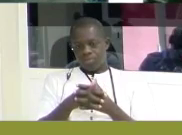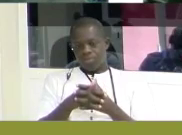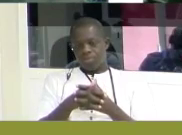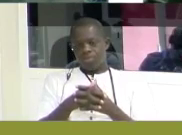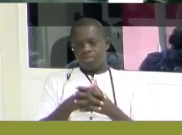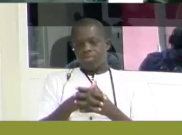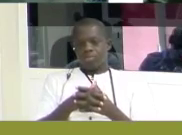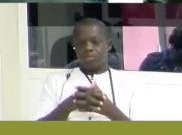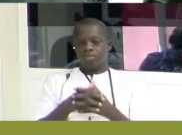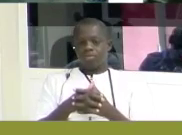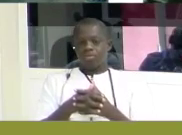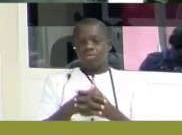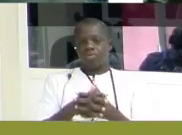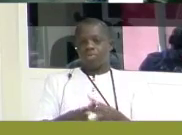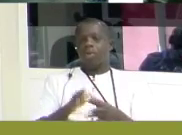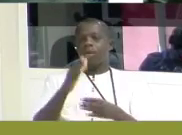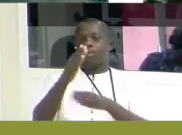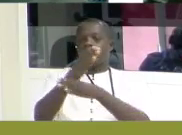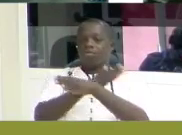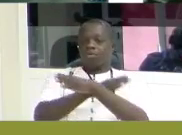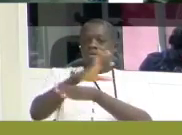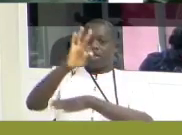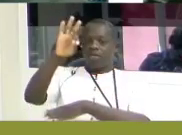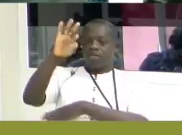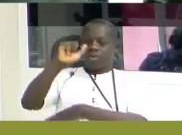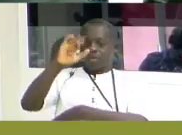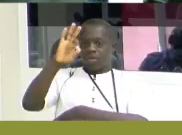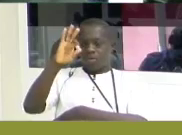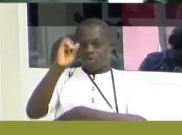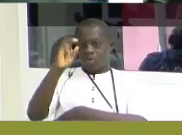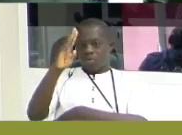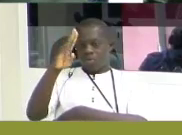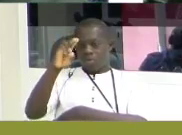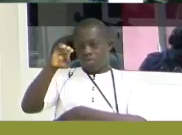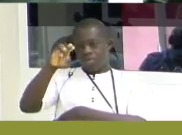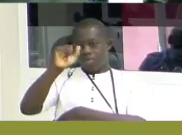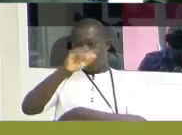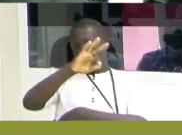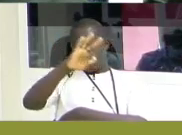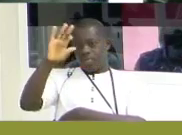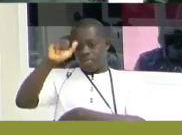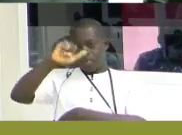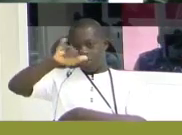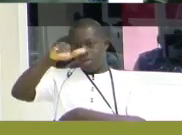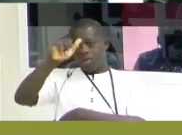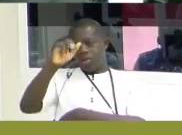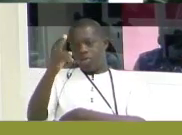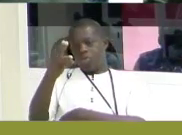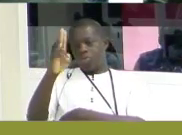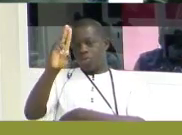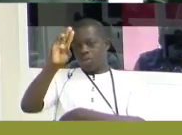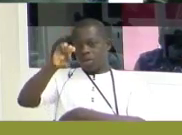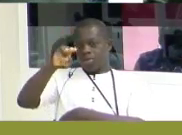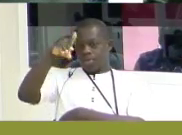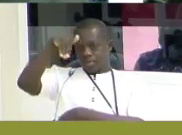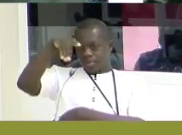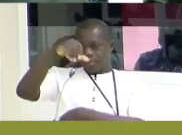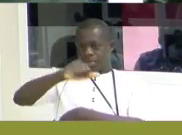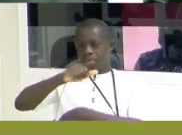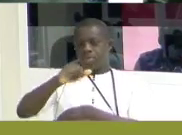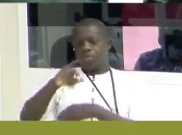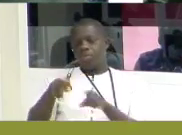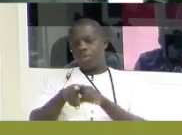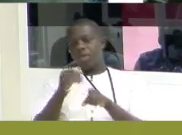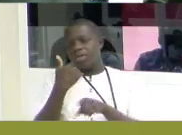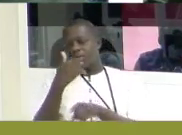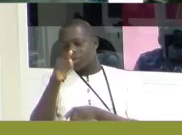Fatoumata Jahumpa Cissé actually telling you about this particular story that was published by Freedom, was this story at